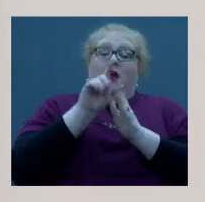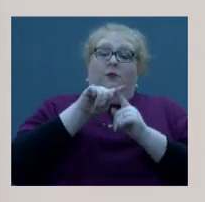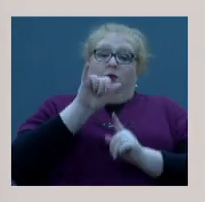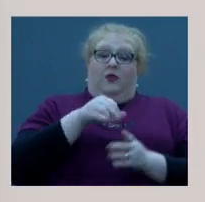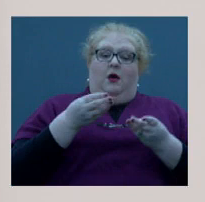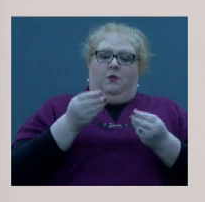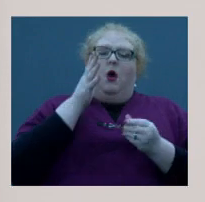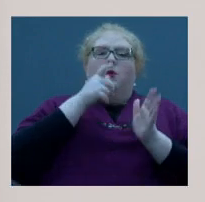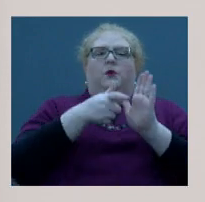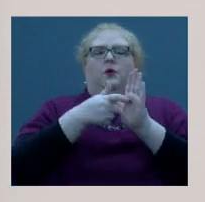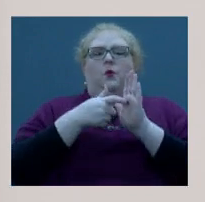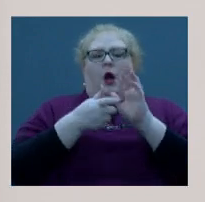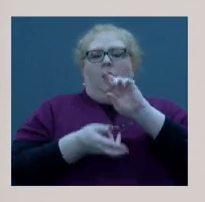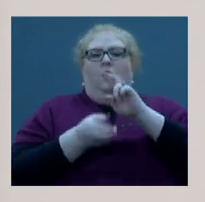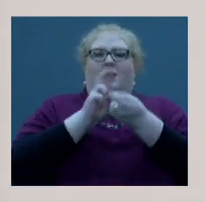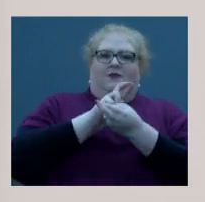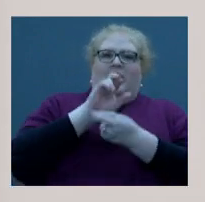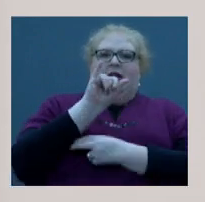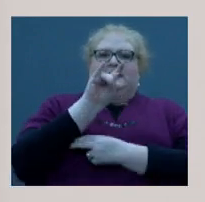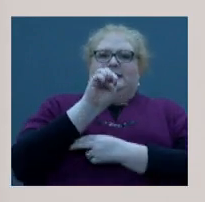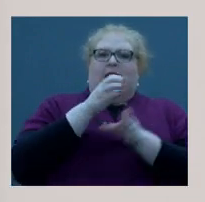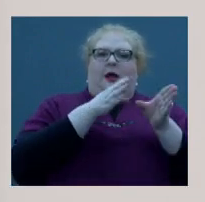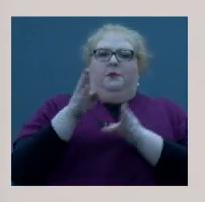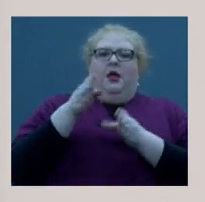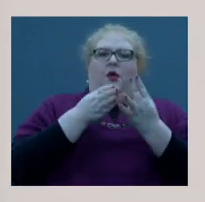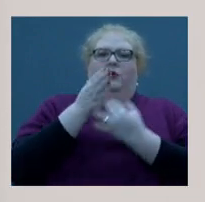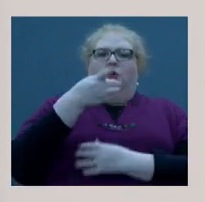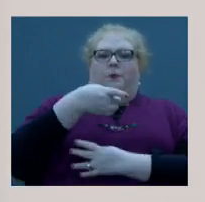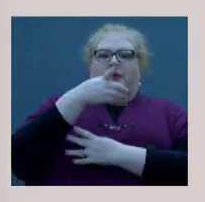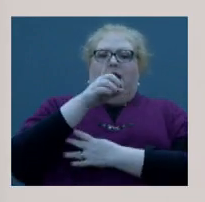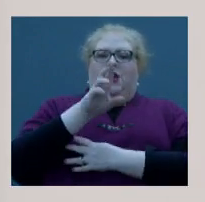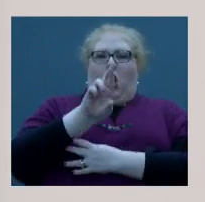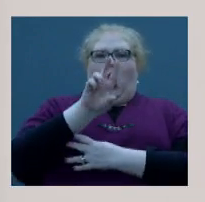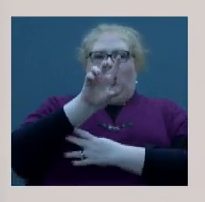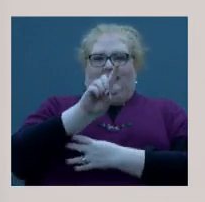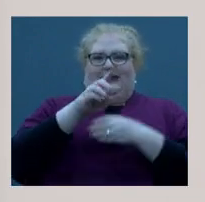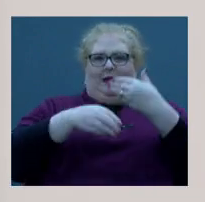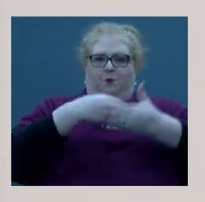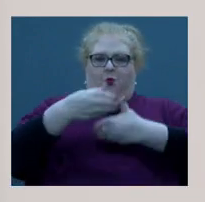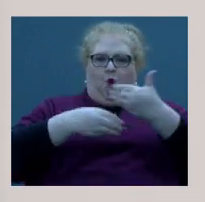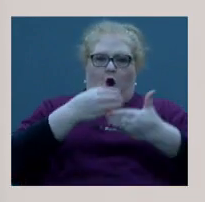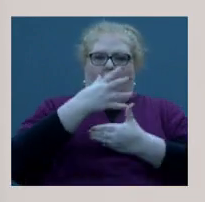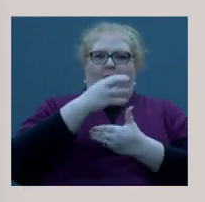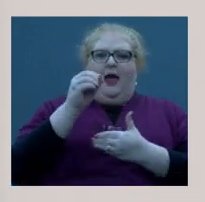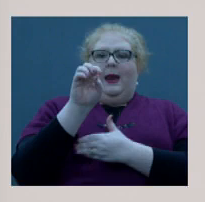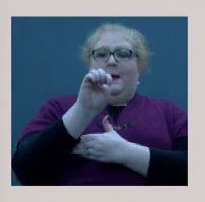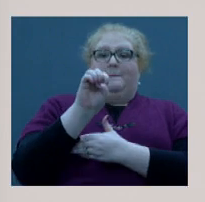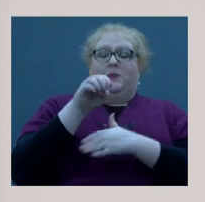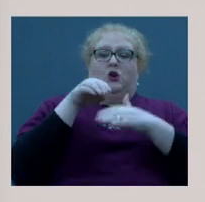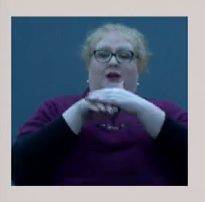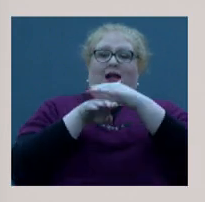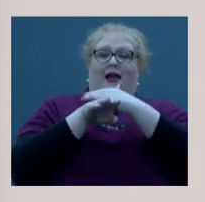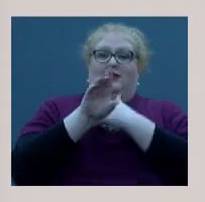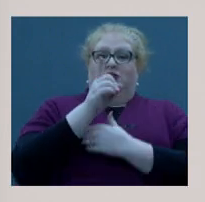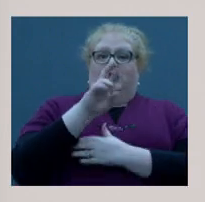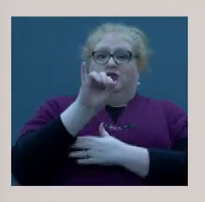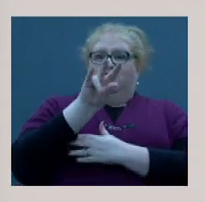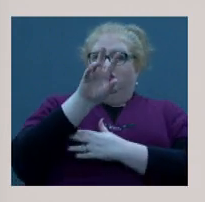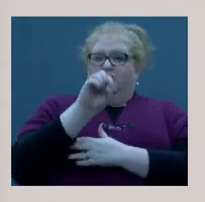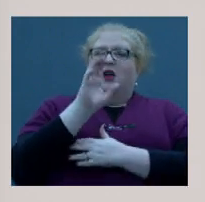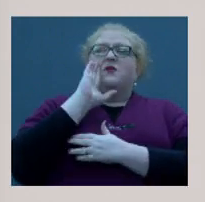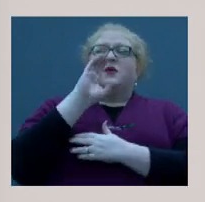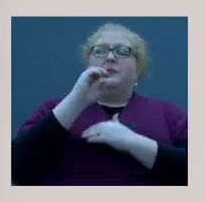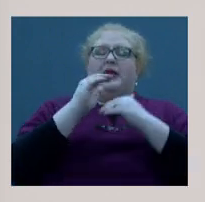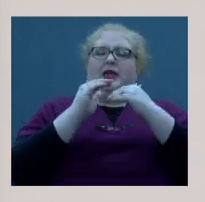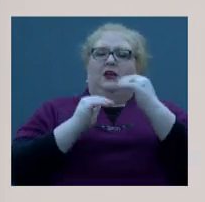require the approval of a revised site plan through an amended PRD process. An emergency access drive would be constructed